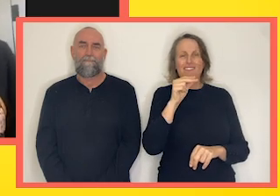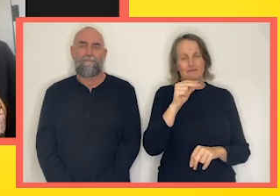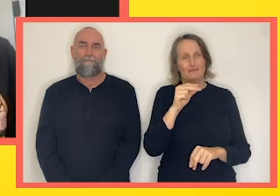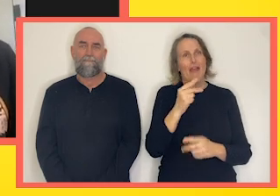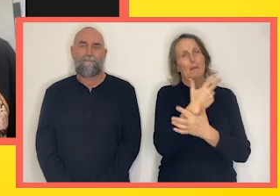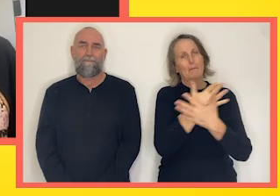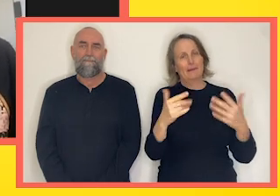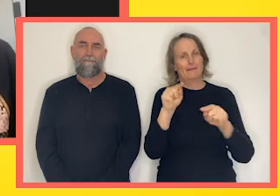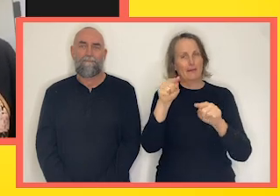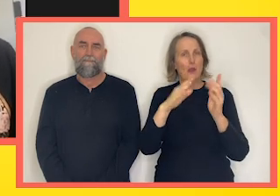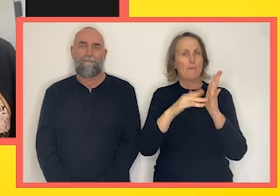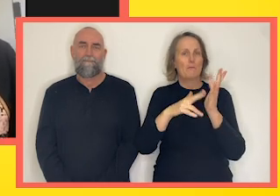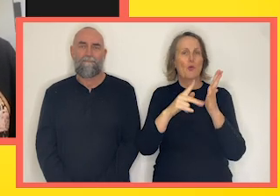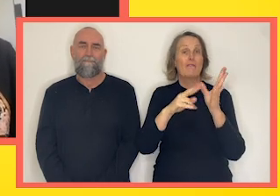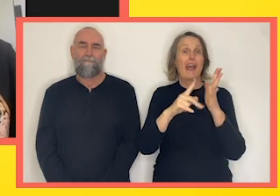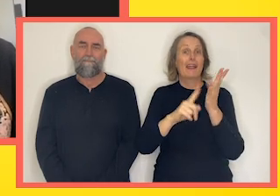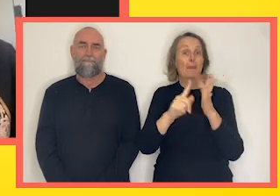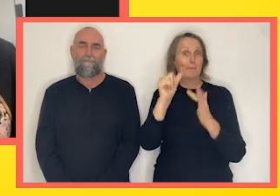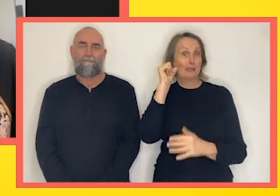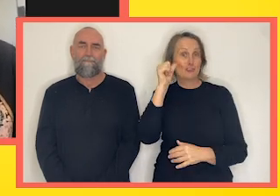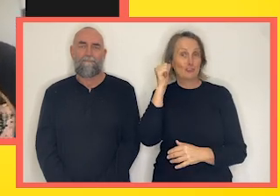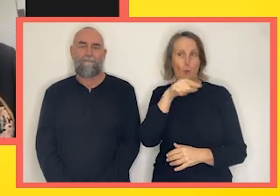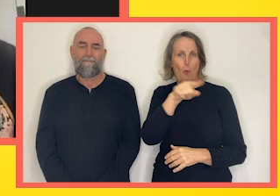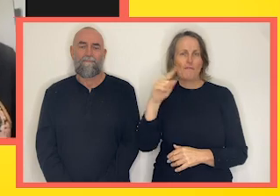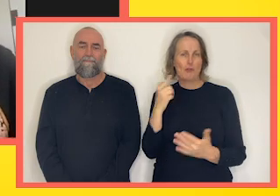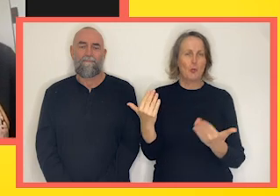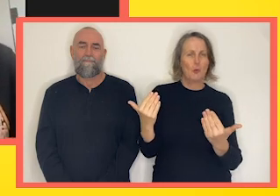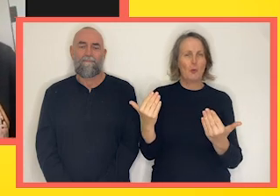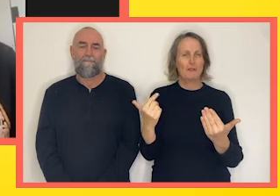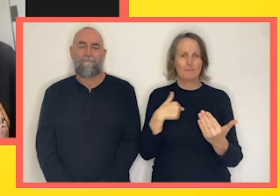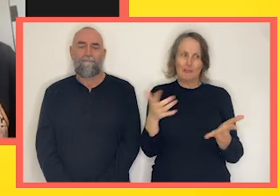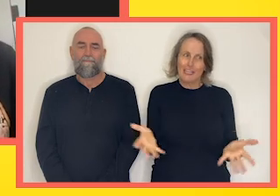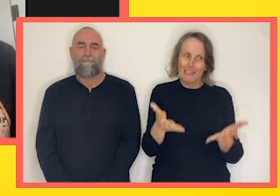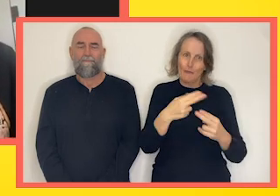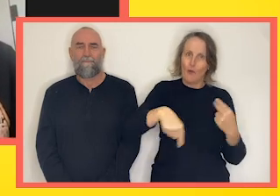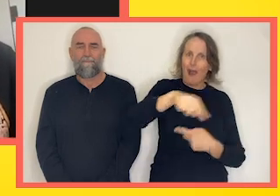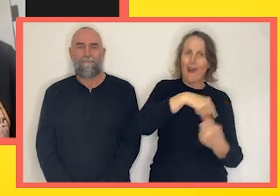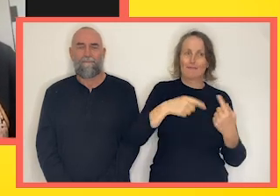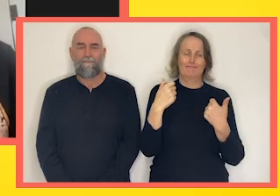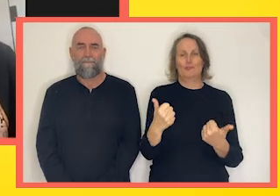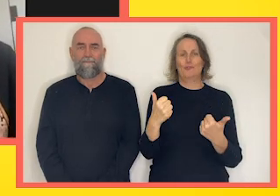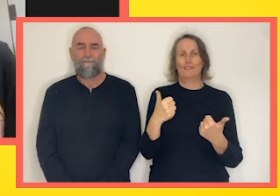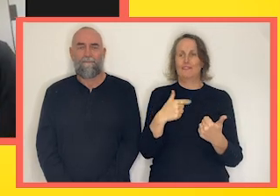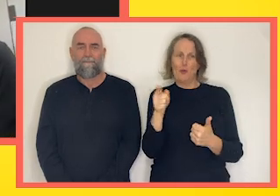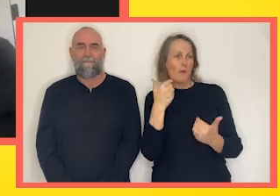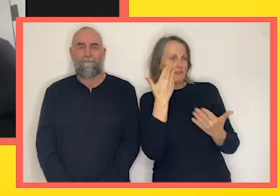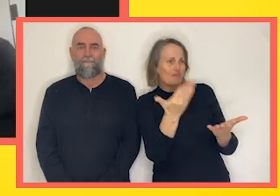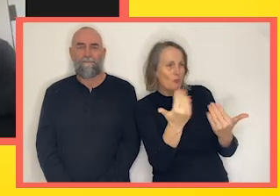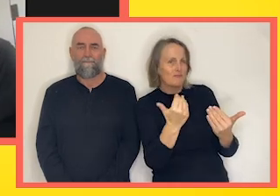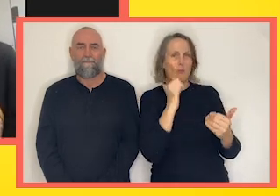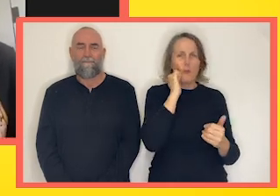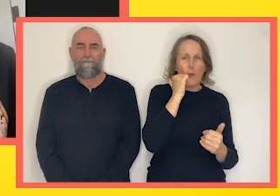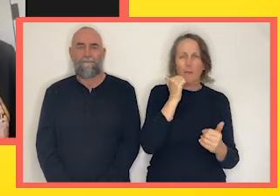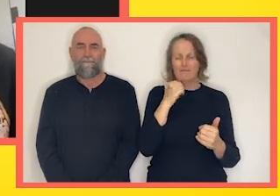been really, really cool and encouraging for us, and really warm and welcoming.